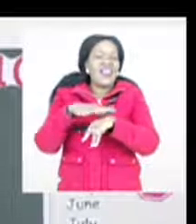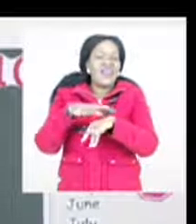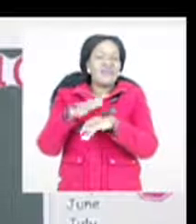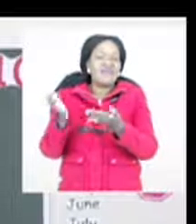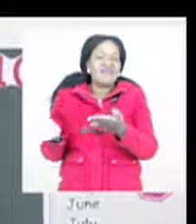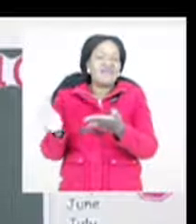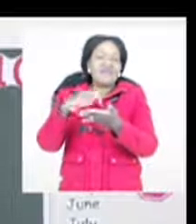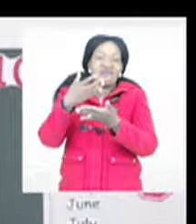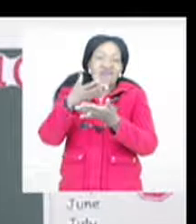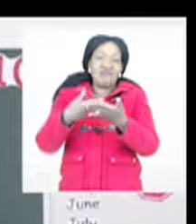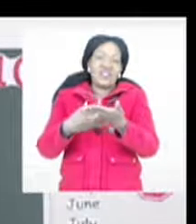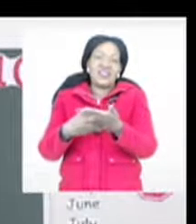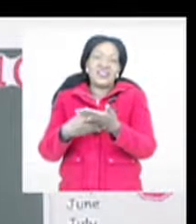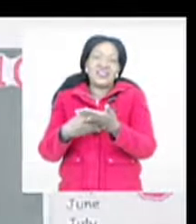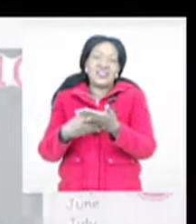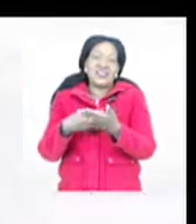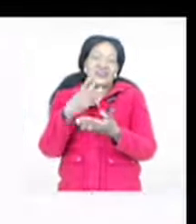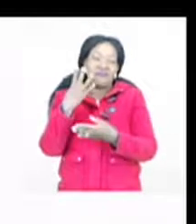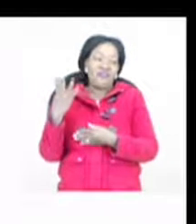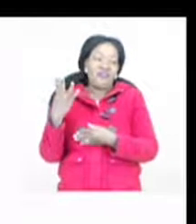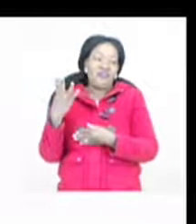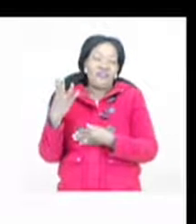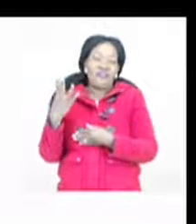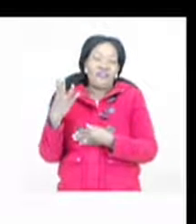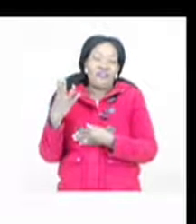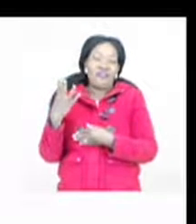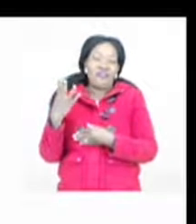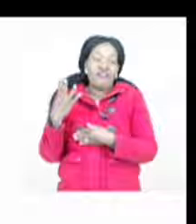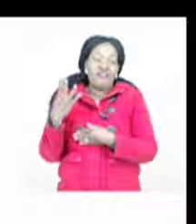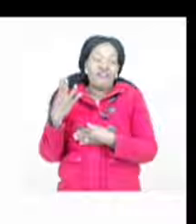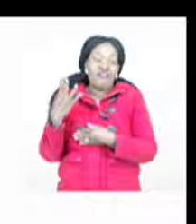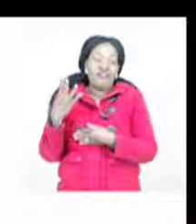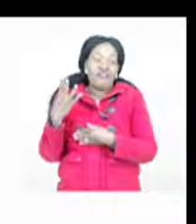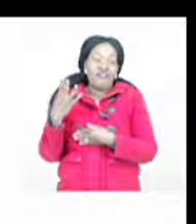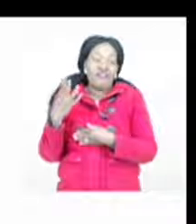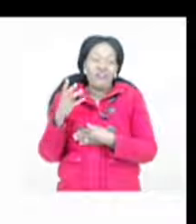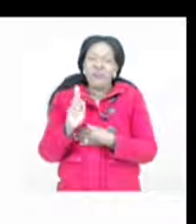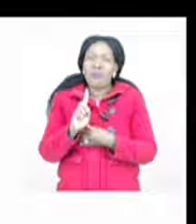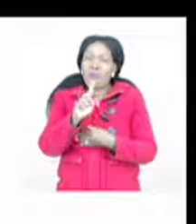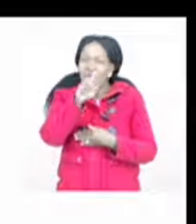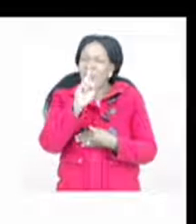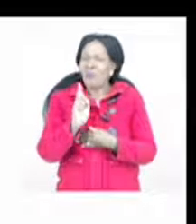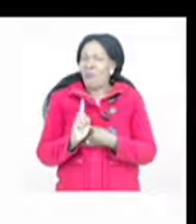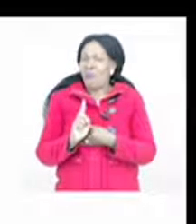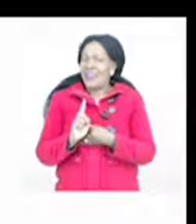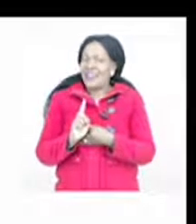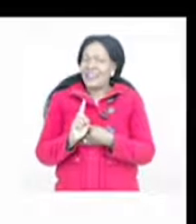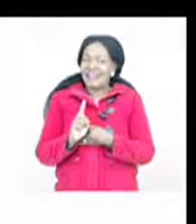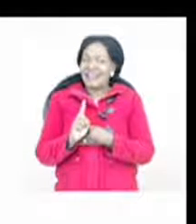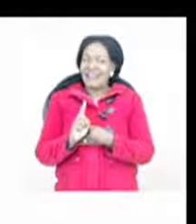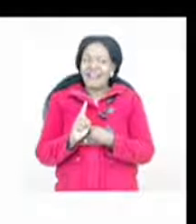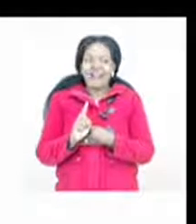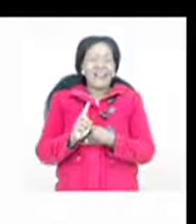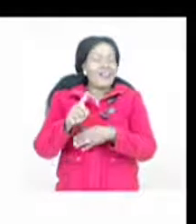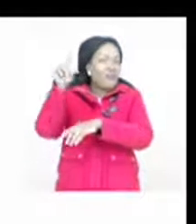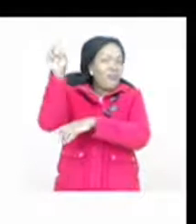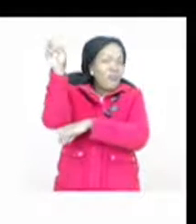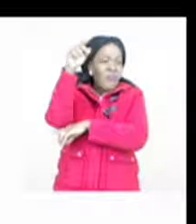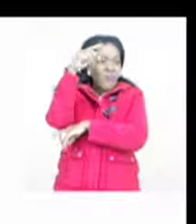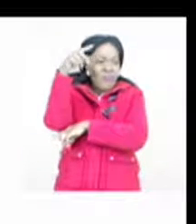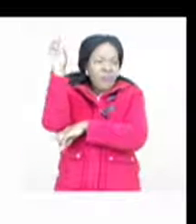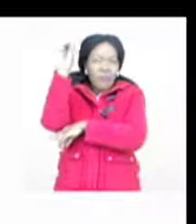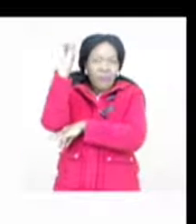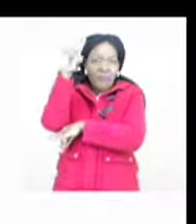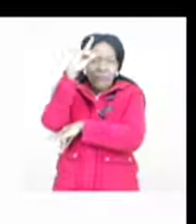turn to page 4 in our workbook. Let's see, what is that? What's that? That's a giraffe. That's